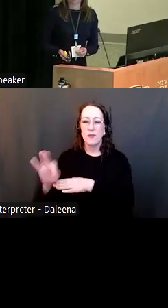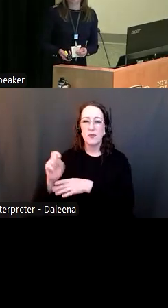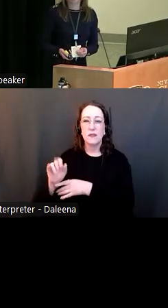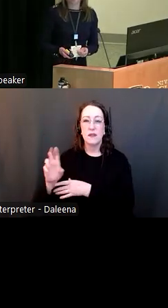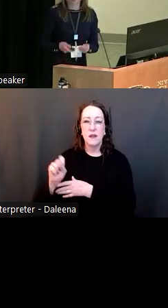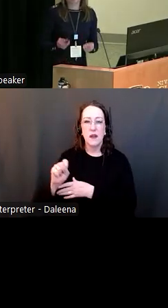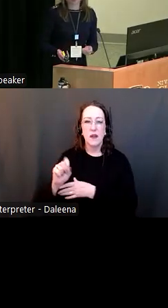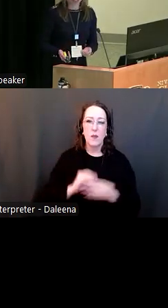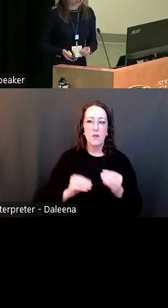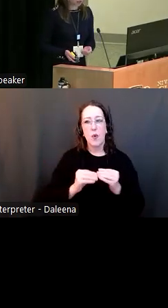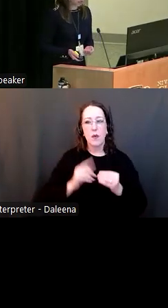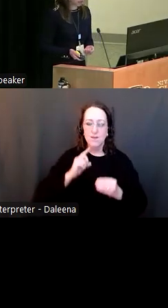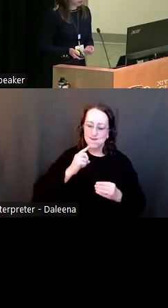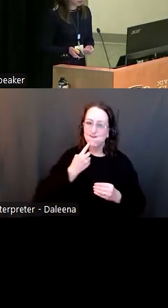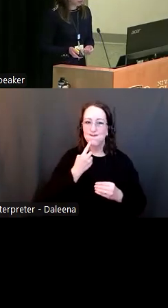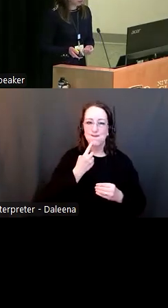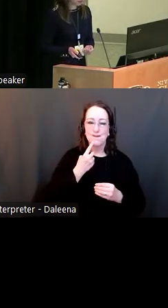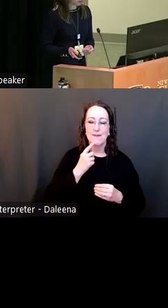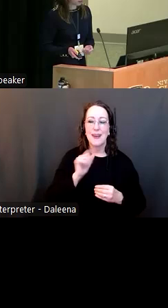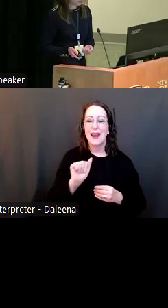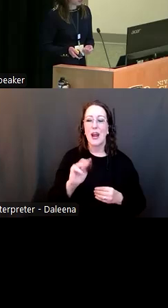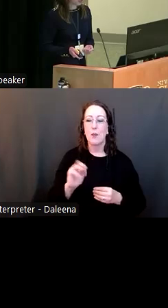severity of amotivation symptoms.